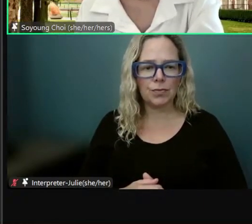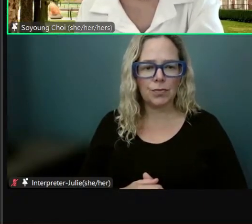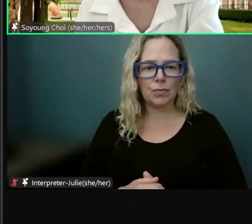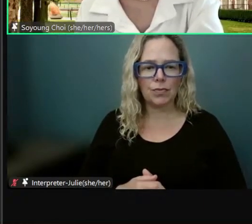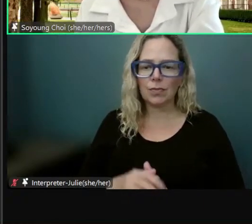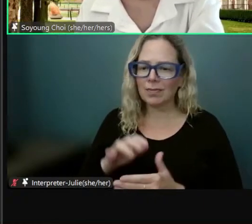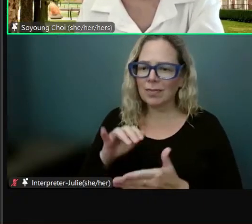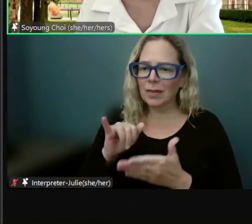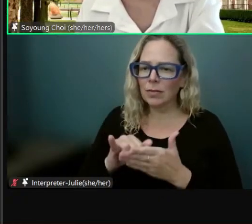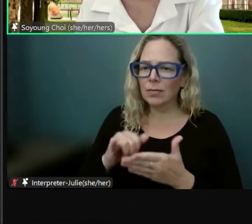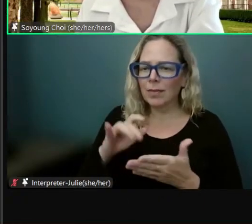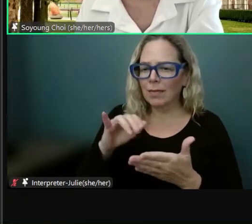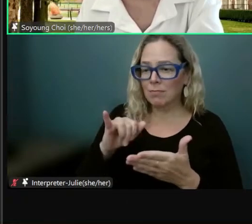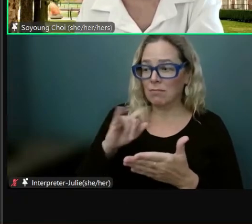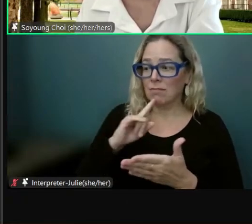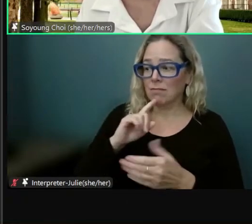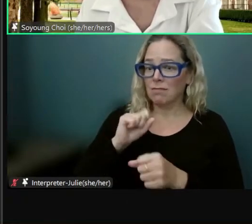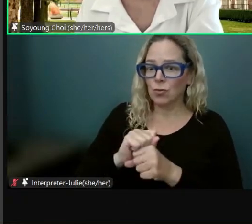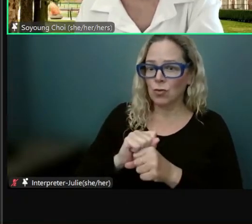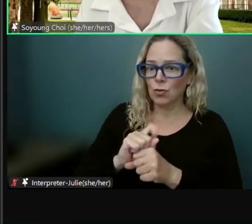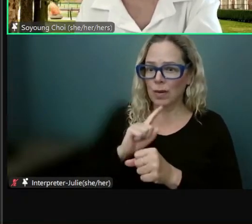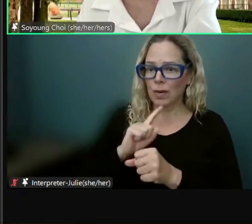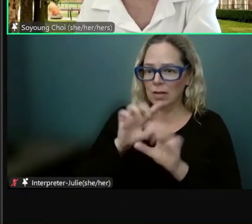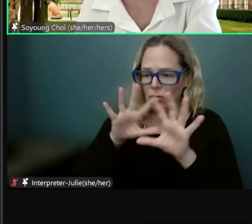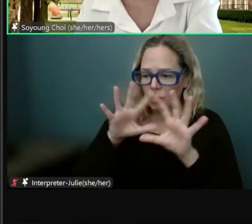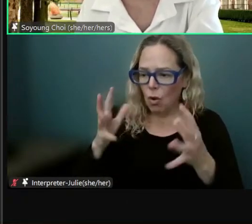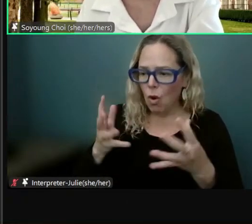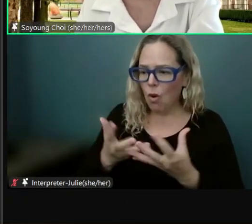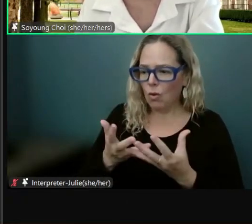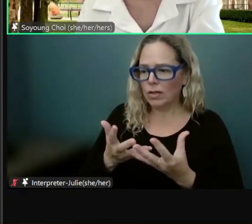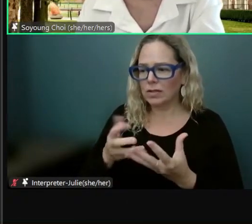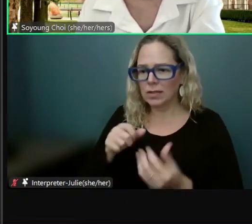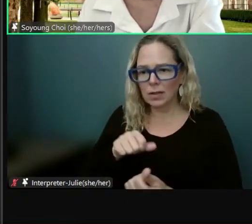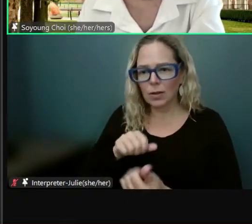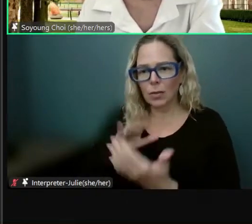blind patients, as well as any other types of disabilities.